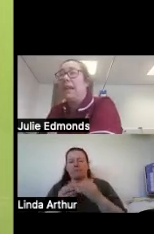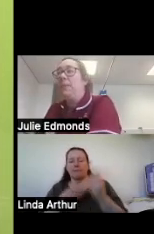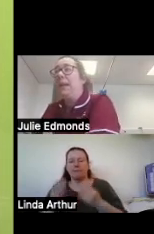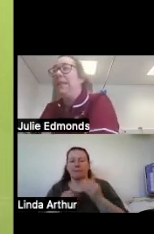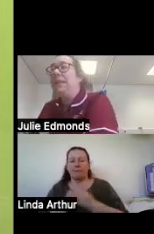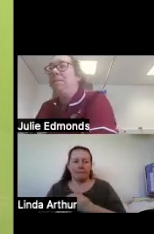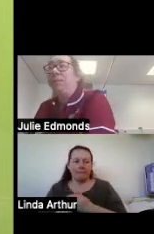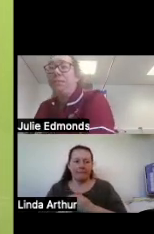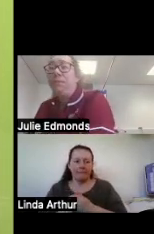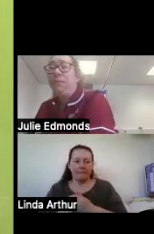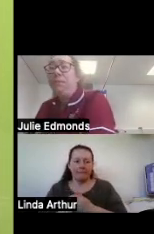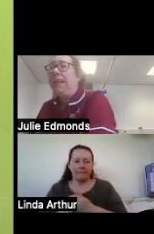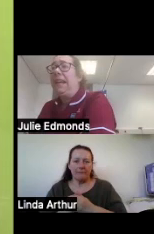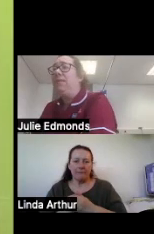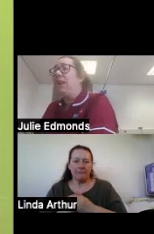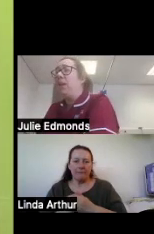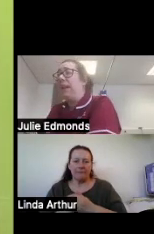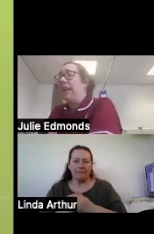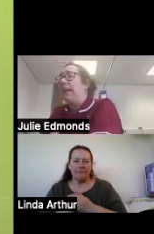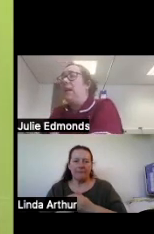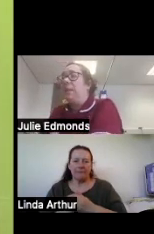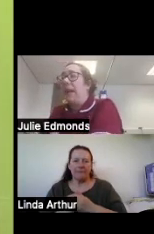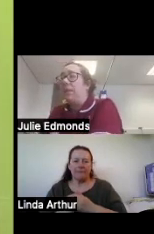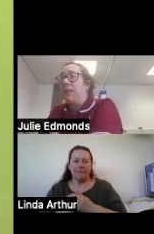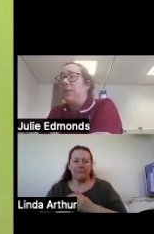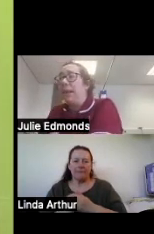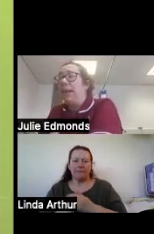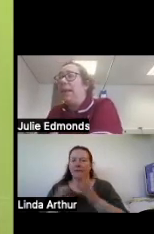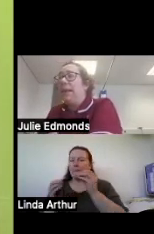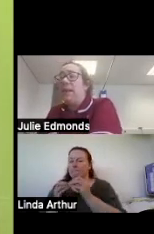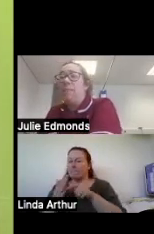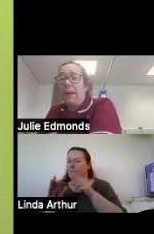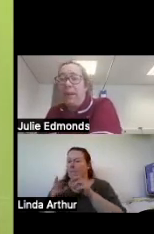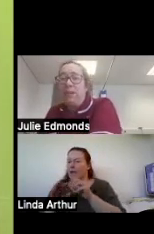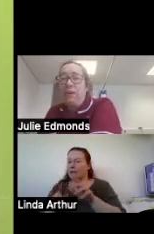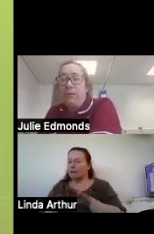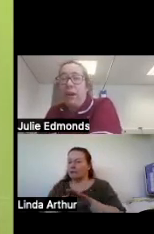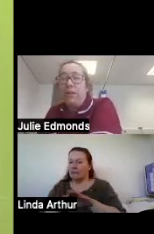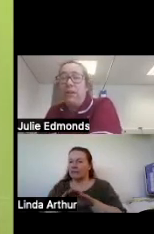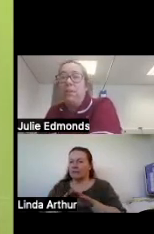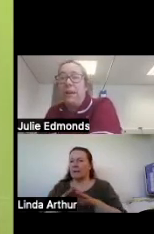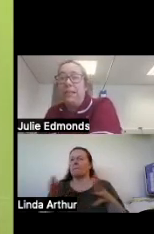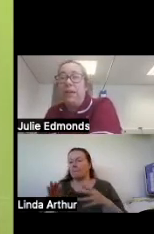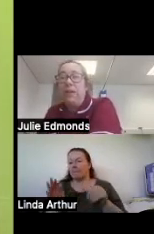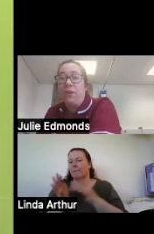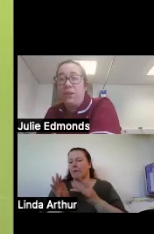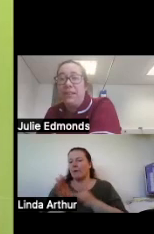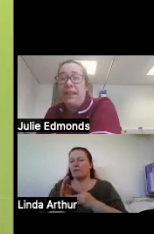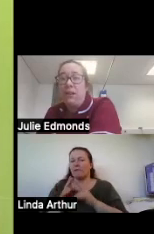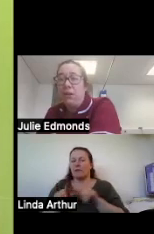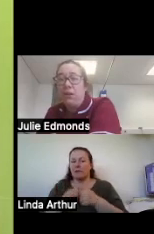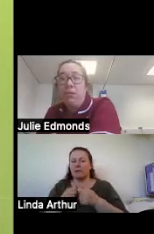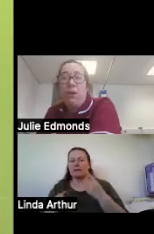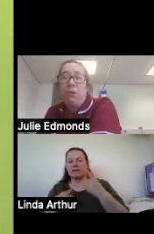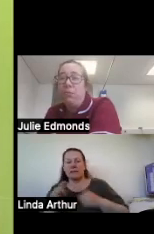next slide, please. Again, very quickly, bladder retraining is a big, big tool for us, especially with urgency,